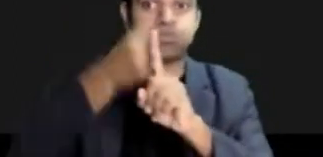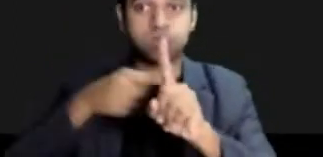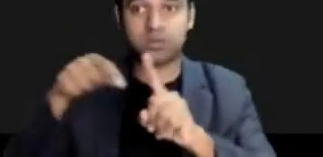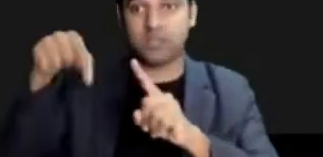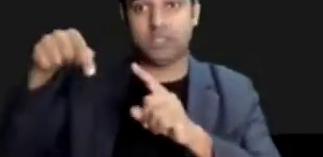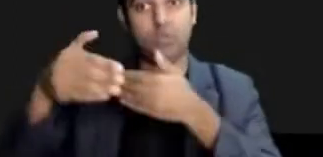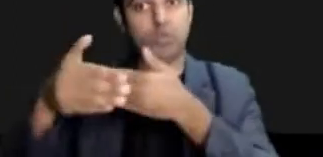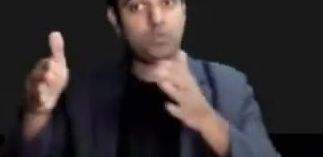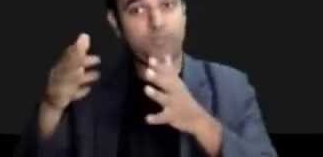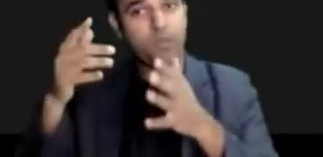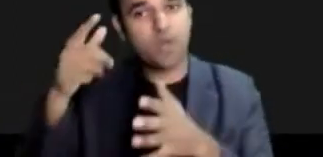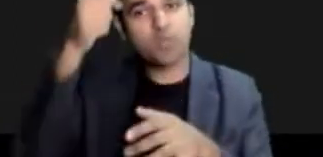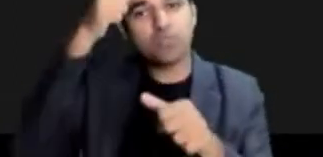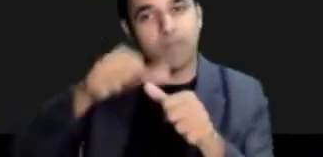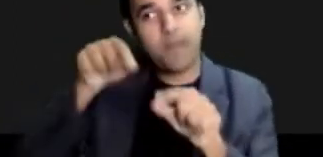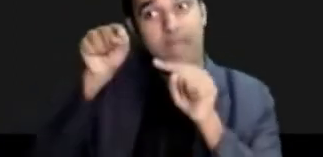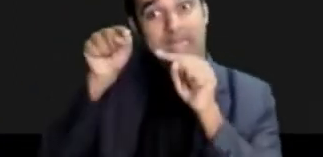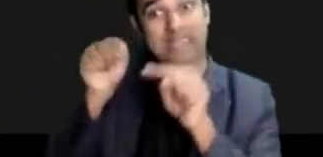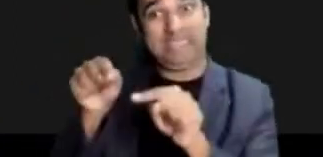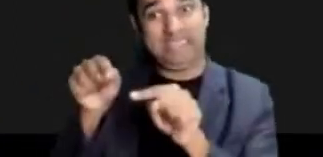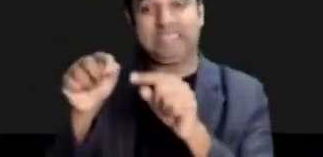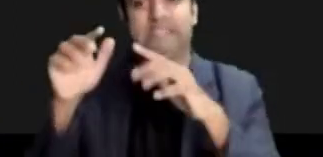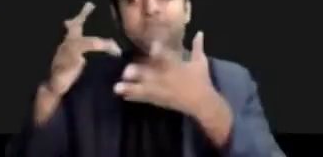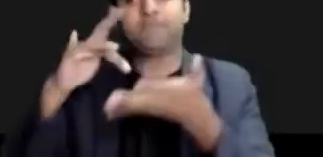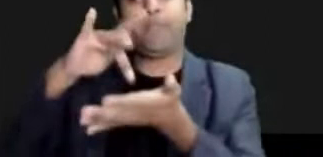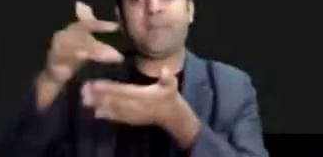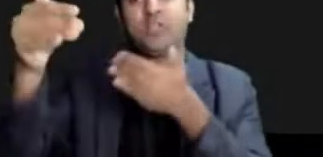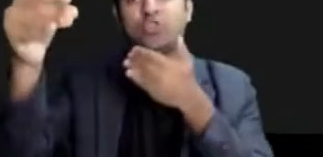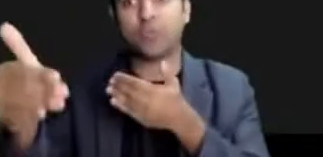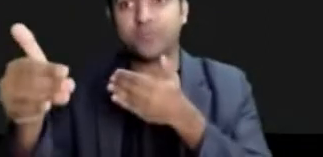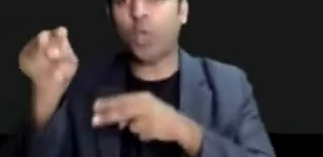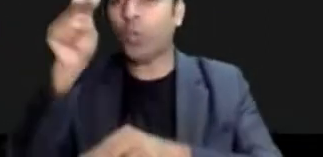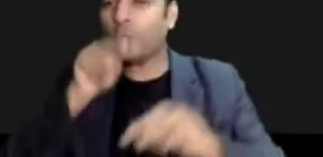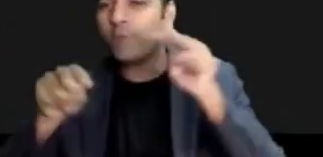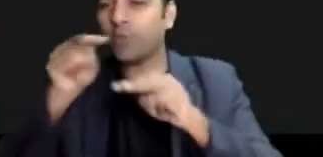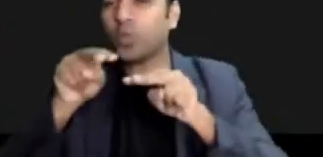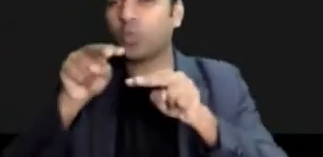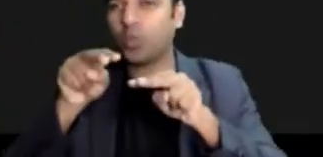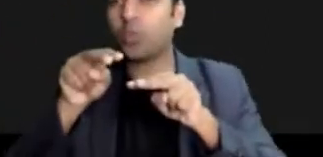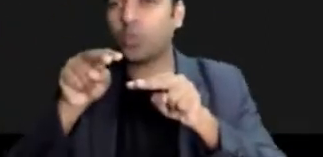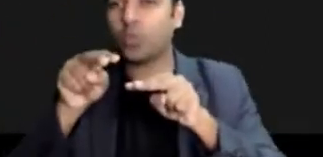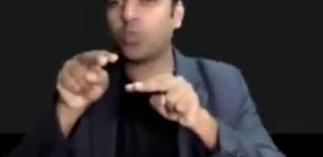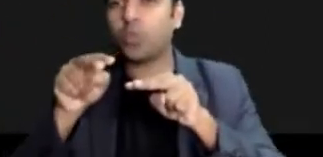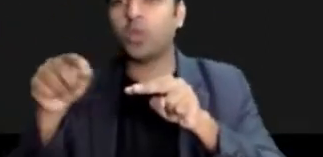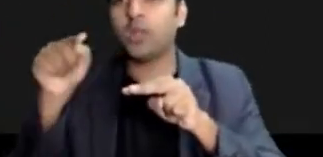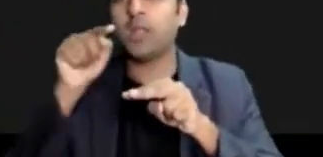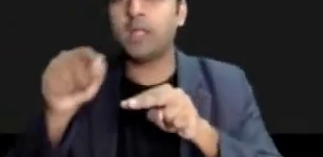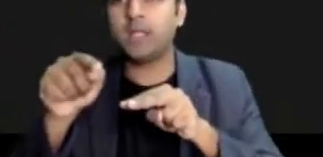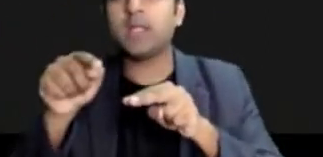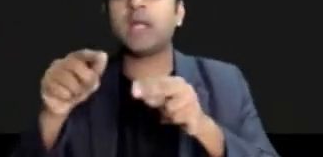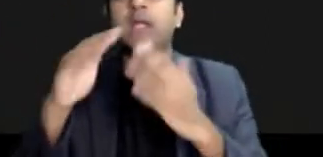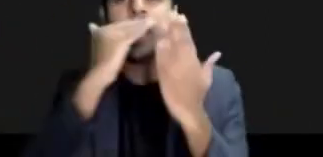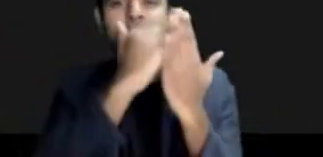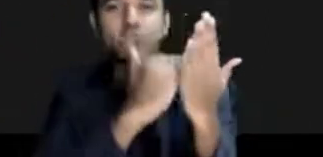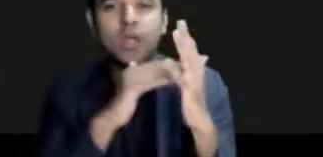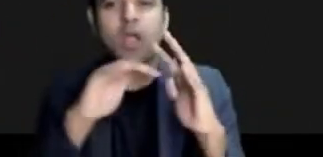UNDRR is organizing a lot of great activities about that, which I guess you can learn about them, including by following the regional